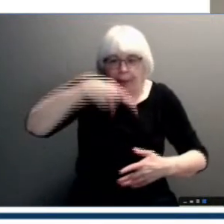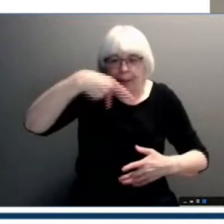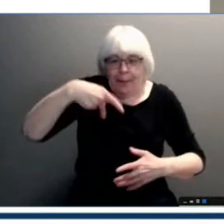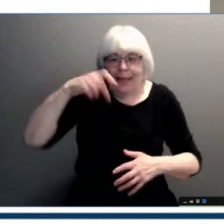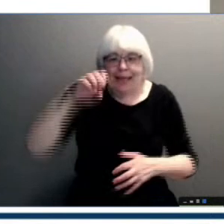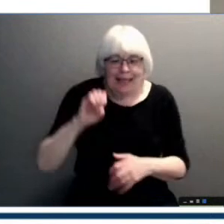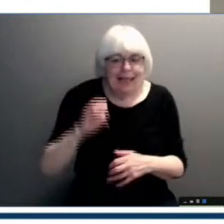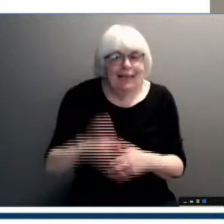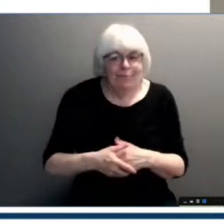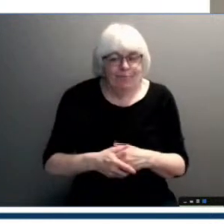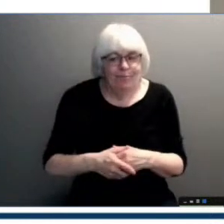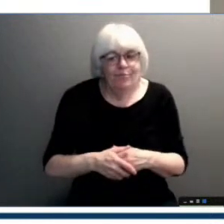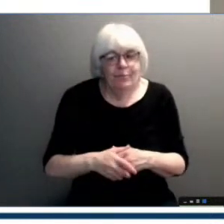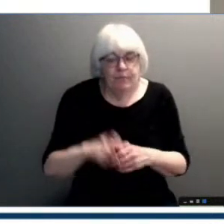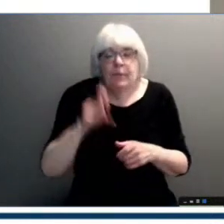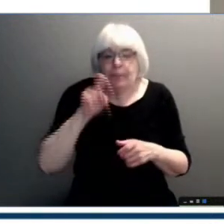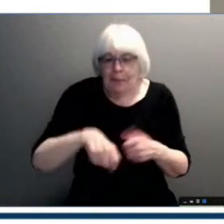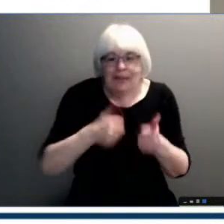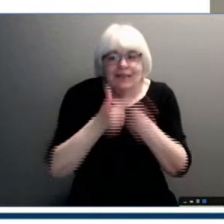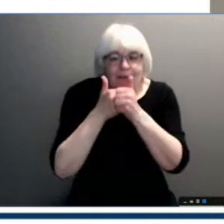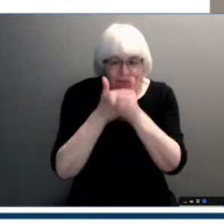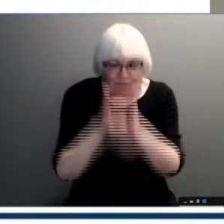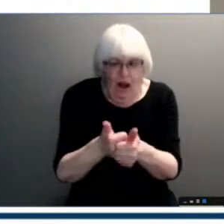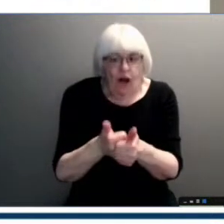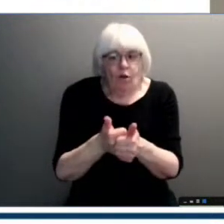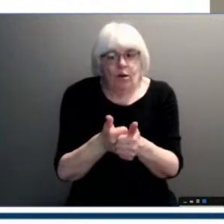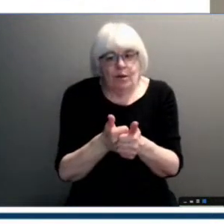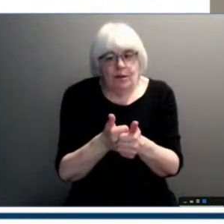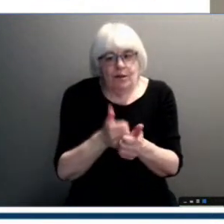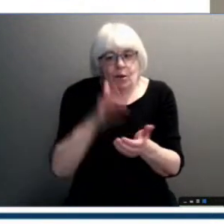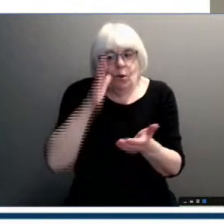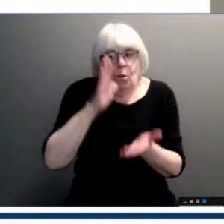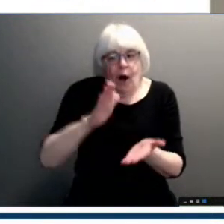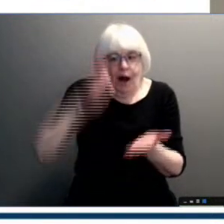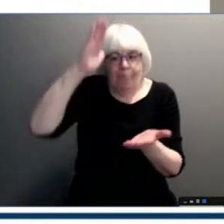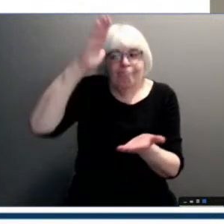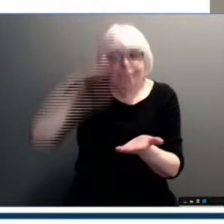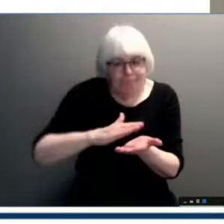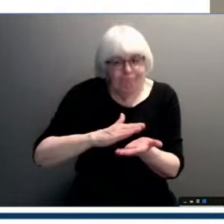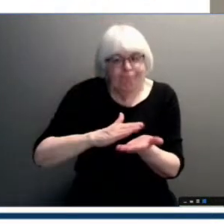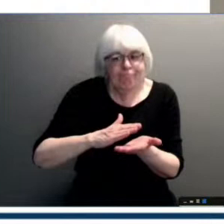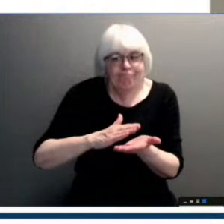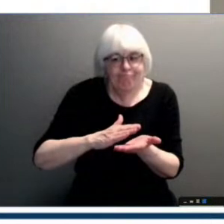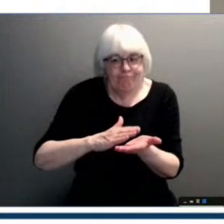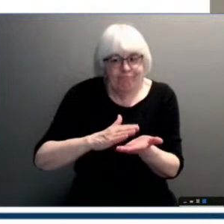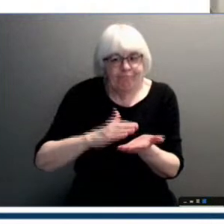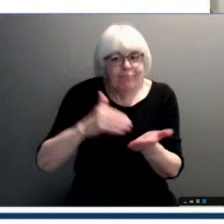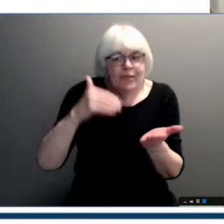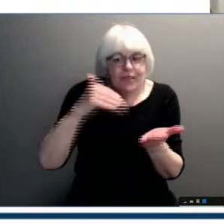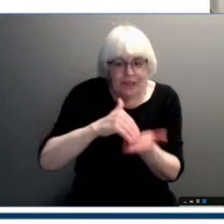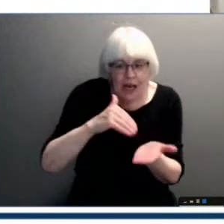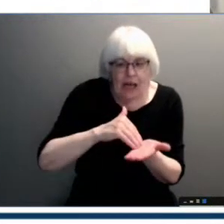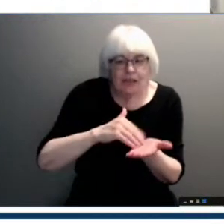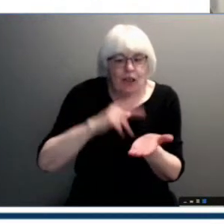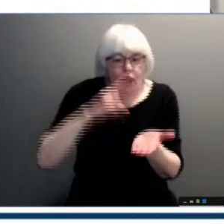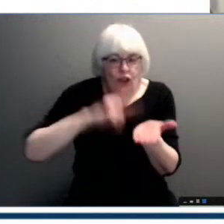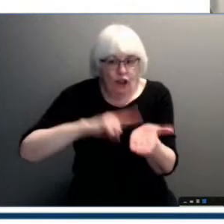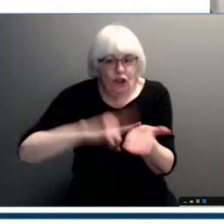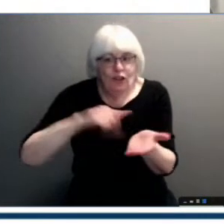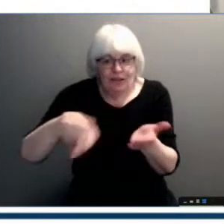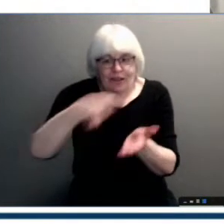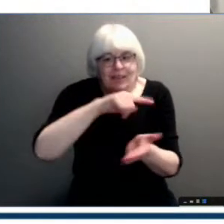that are in place to minimize the chance of a healthcare worker being infectious when they're at work. Go ahead, Danielle, with your